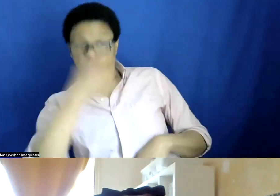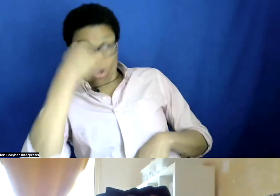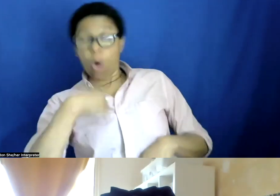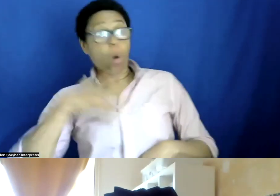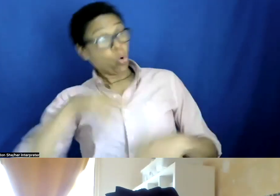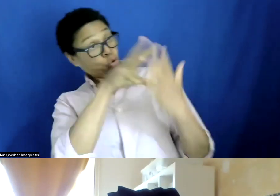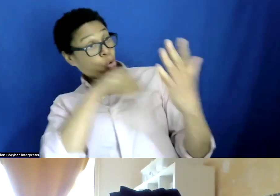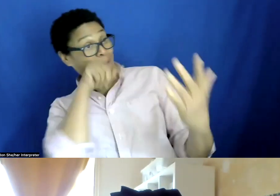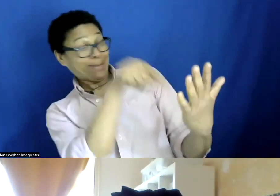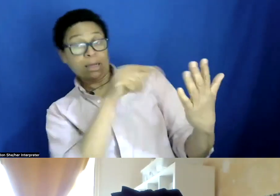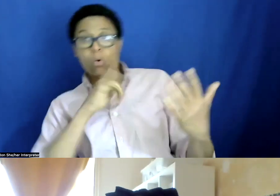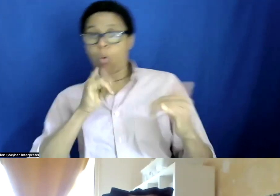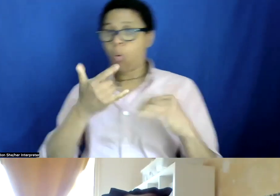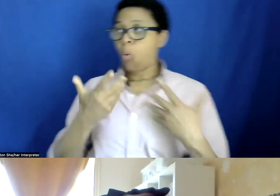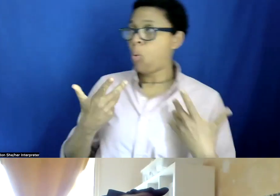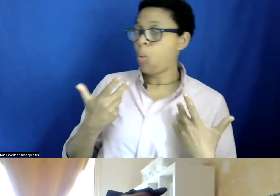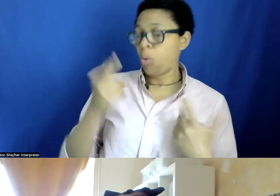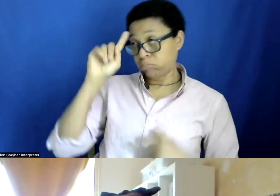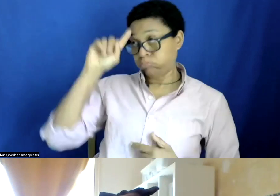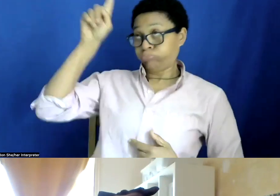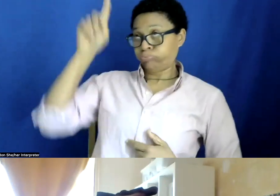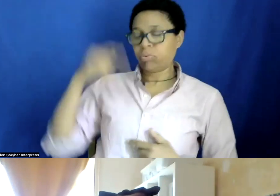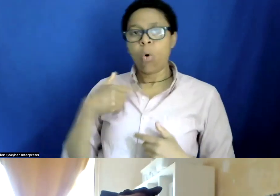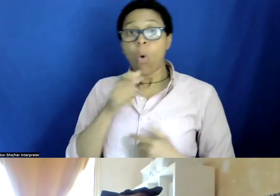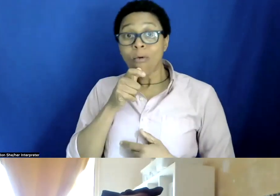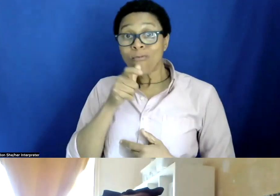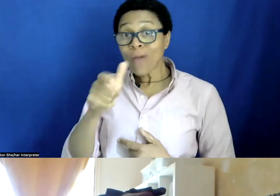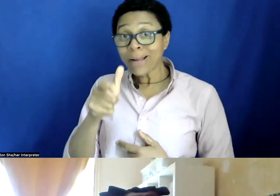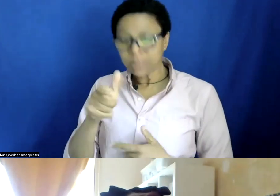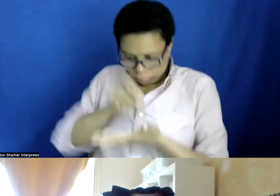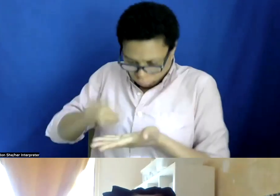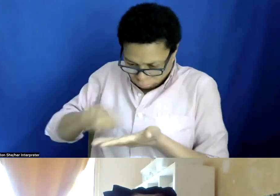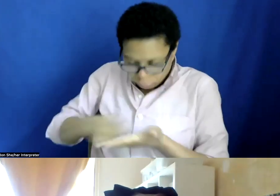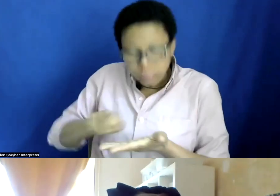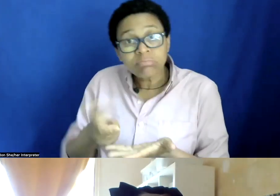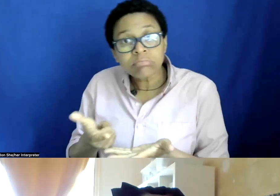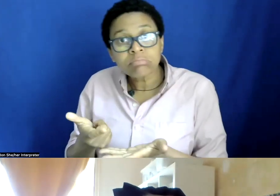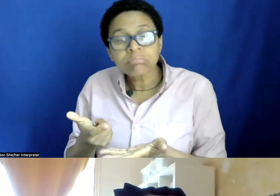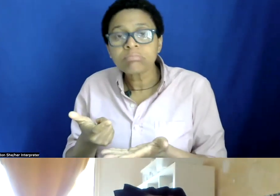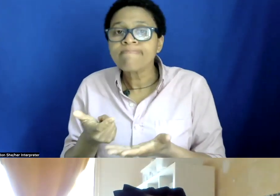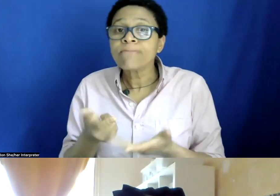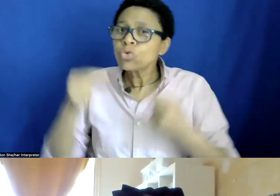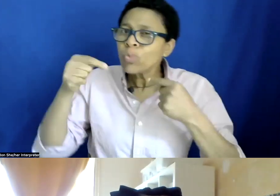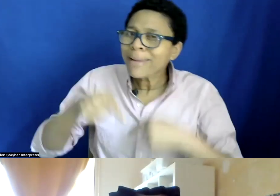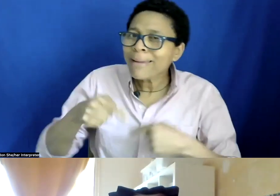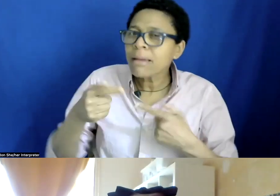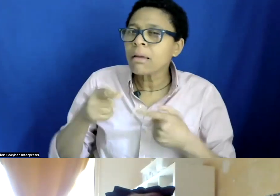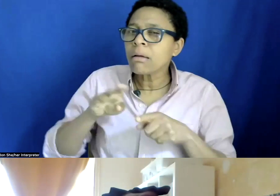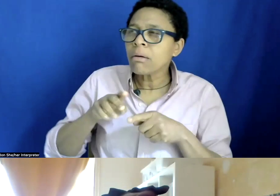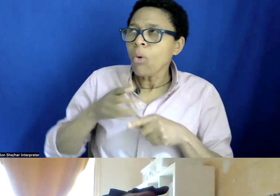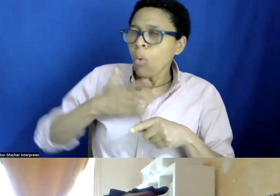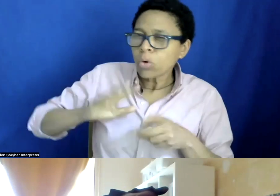for it. If you are struck by a particular phrase, jot it down. What we're trying to do is to create